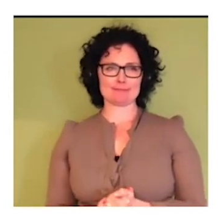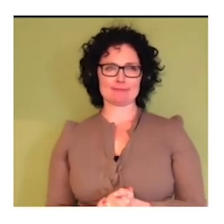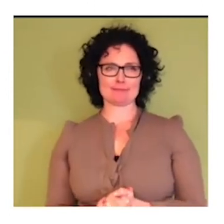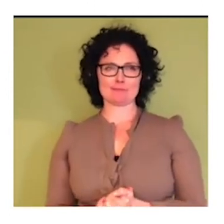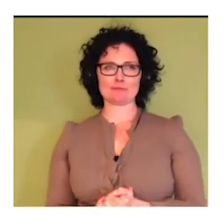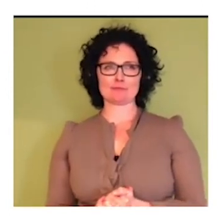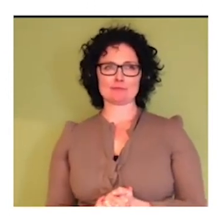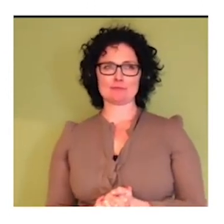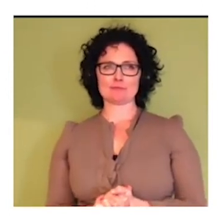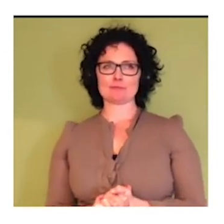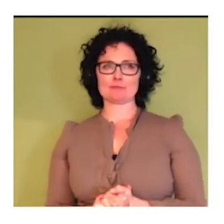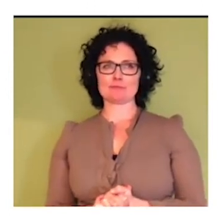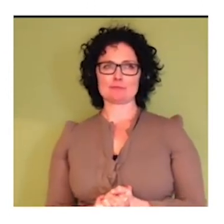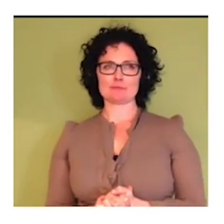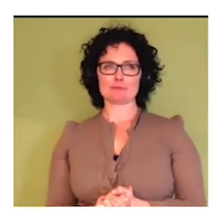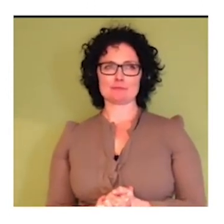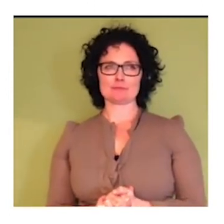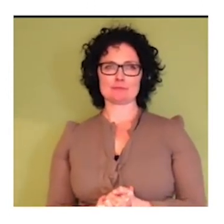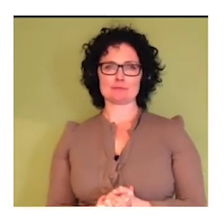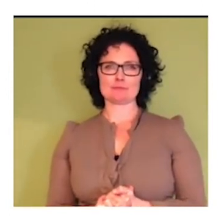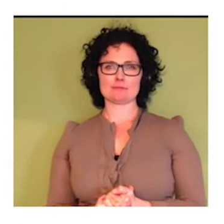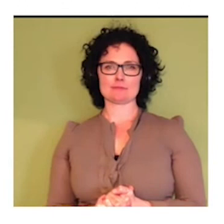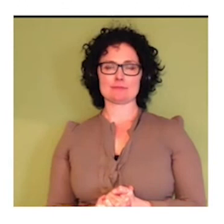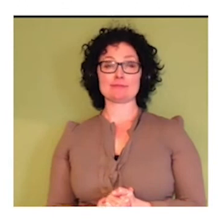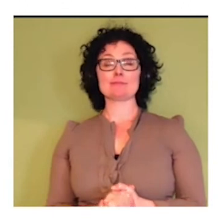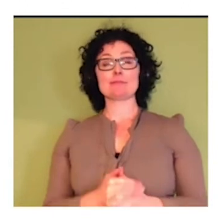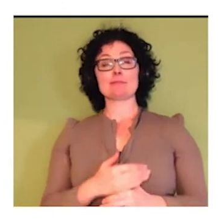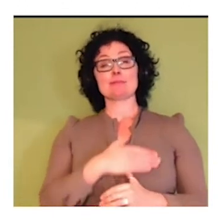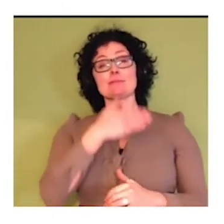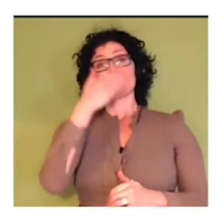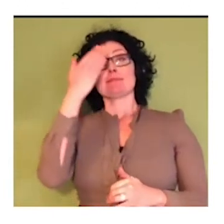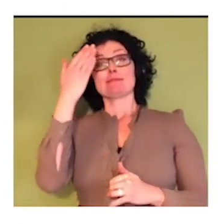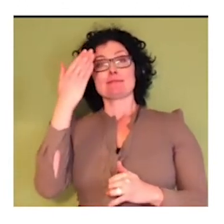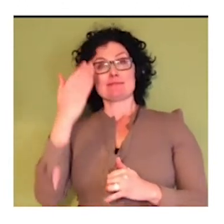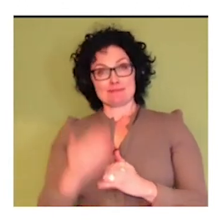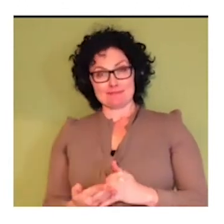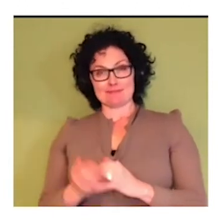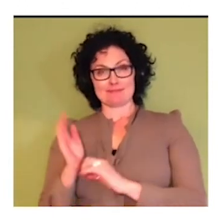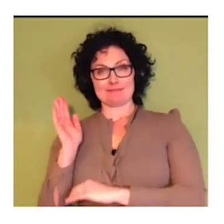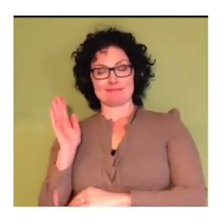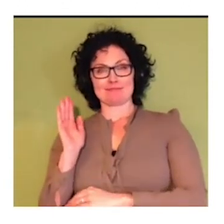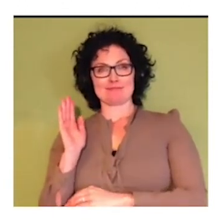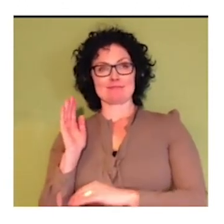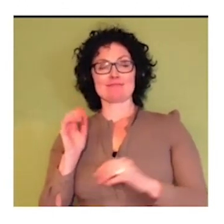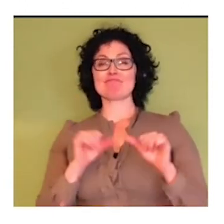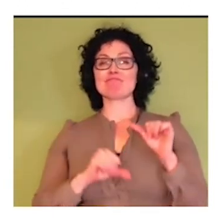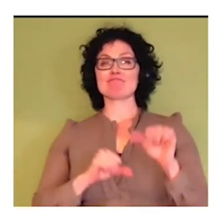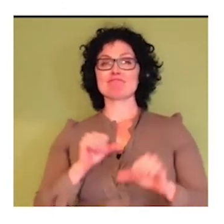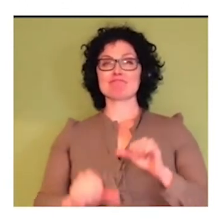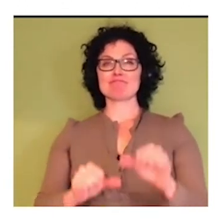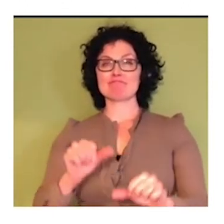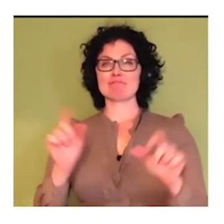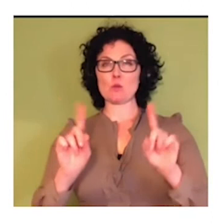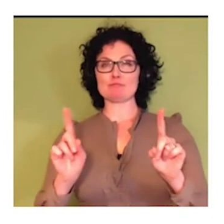So finally, just some next steps. If you